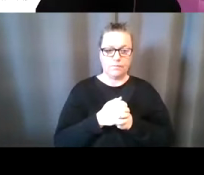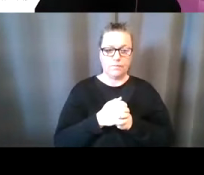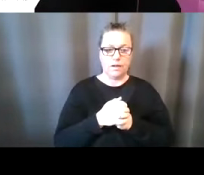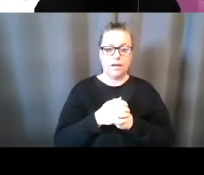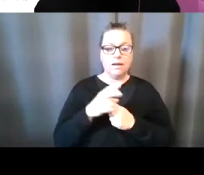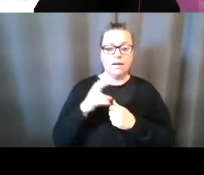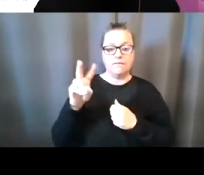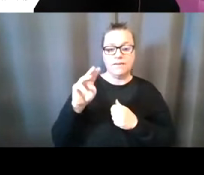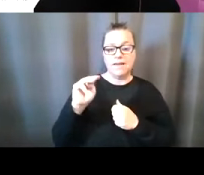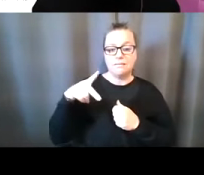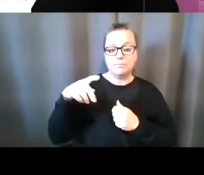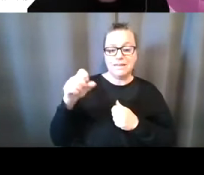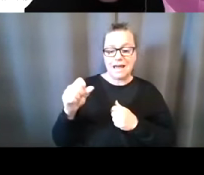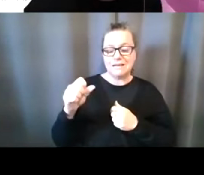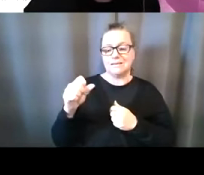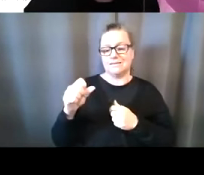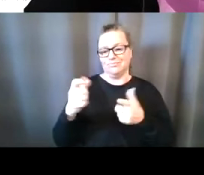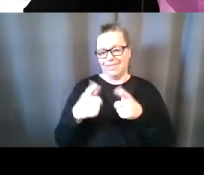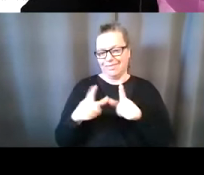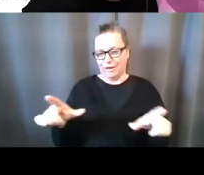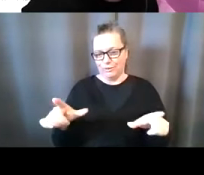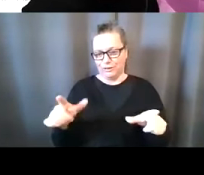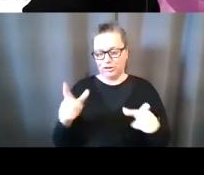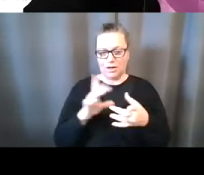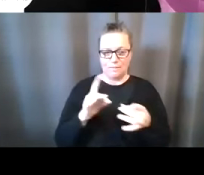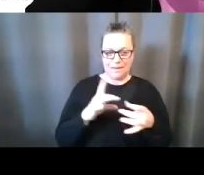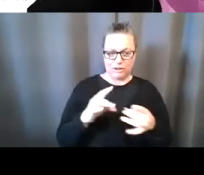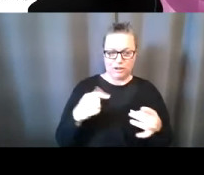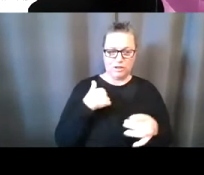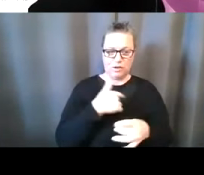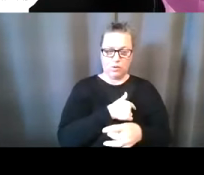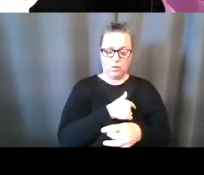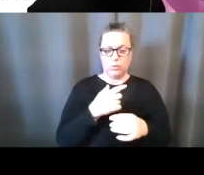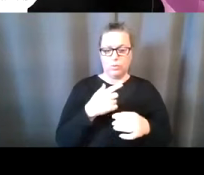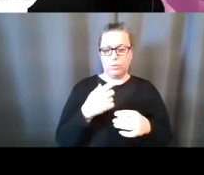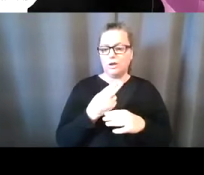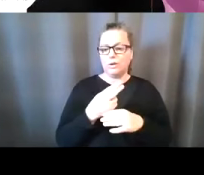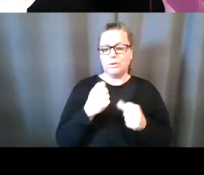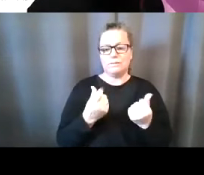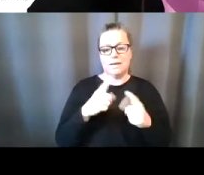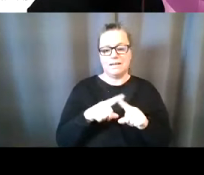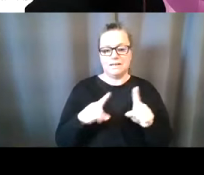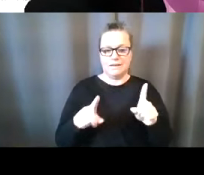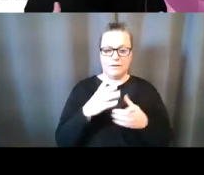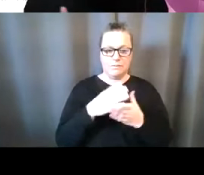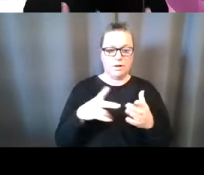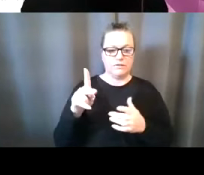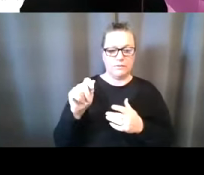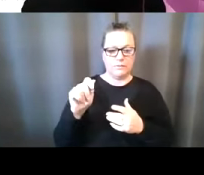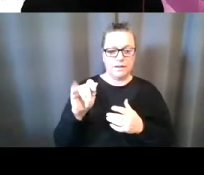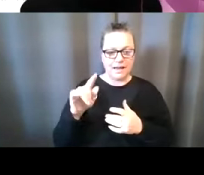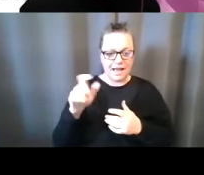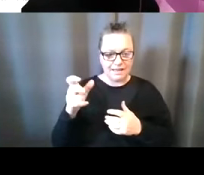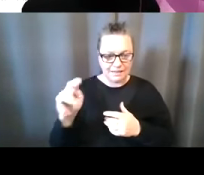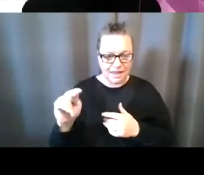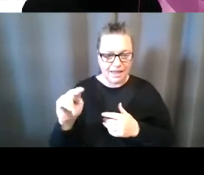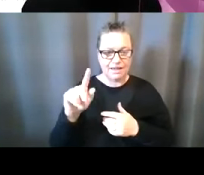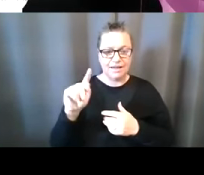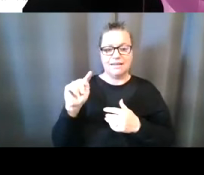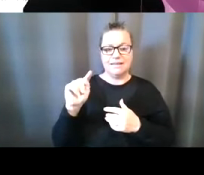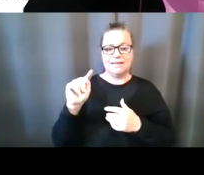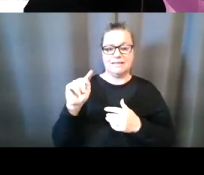VMPS is a language. So we, as I mentioned, adopted many components from Kaizen and TPS, and there's a lot of Japanese